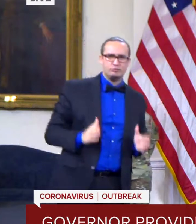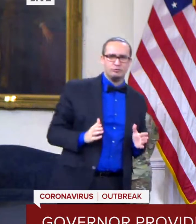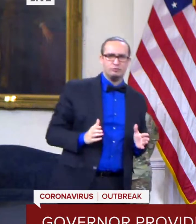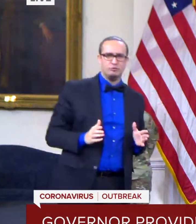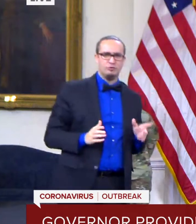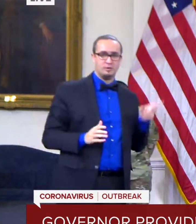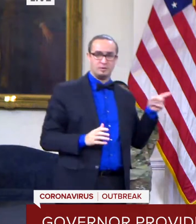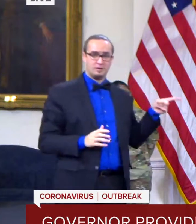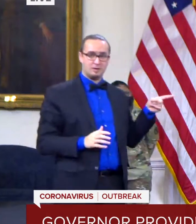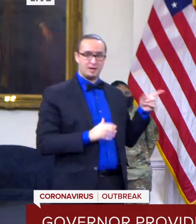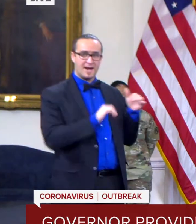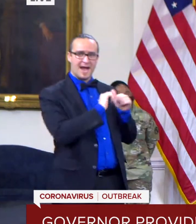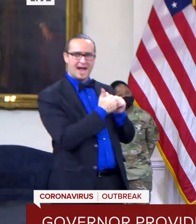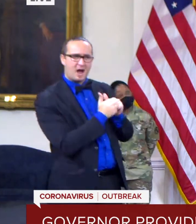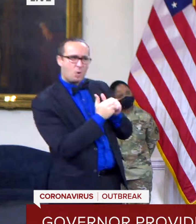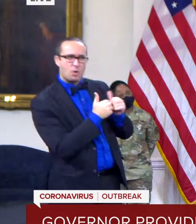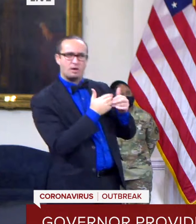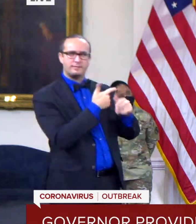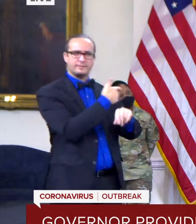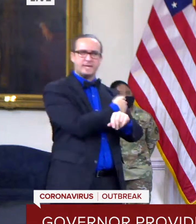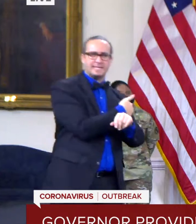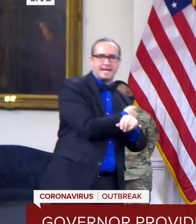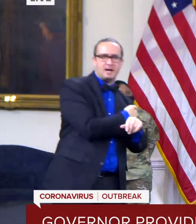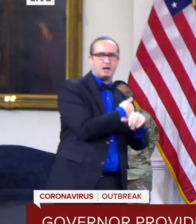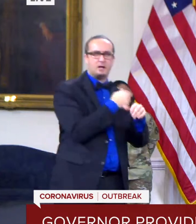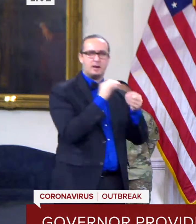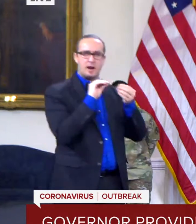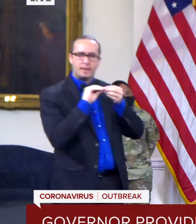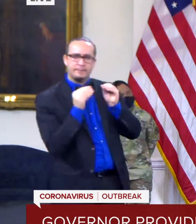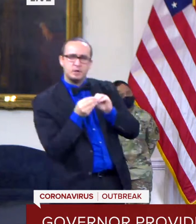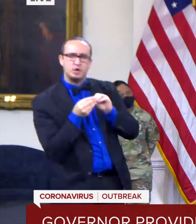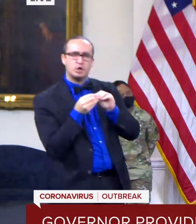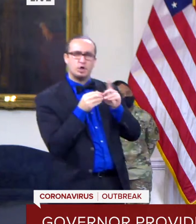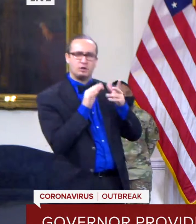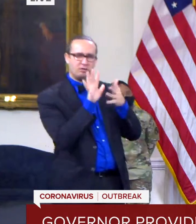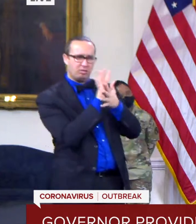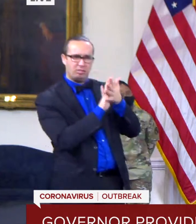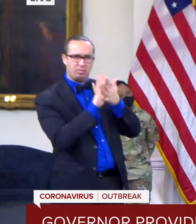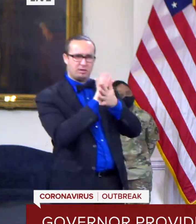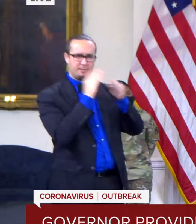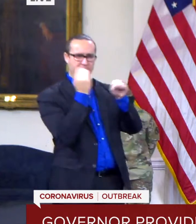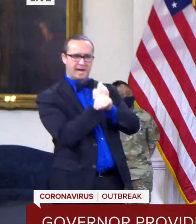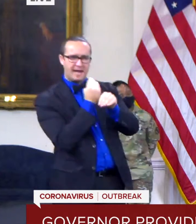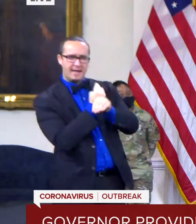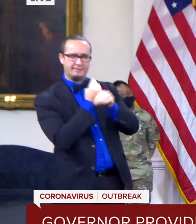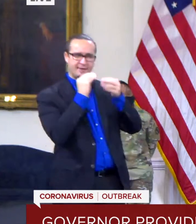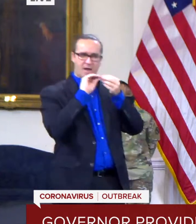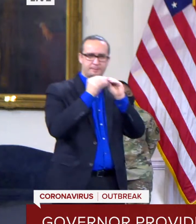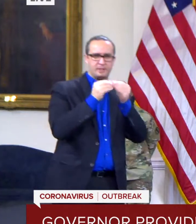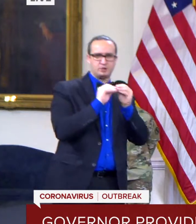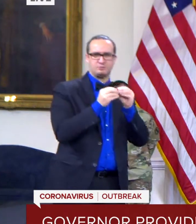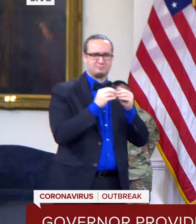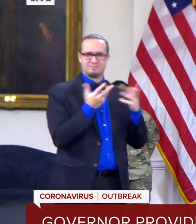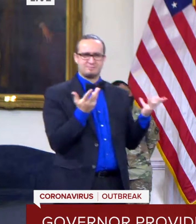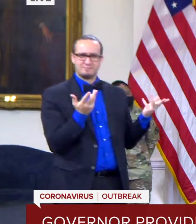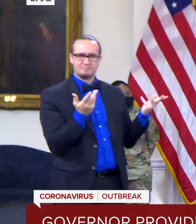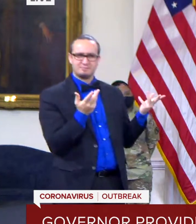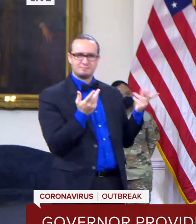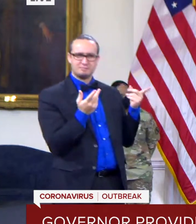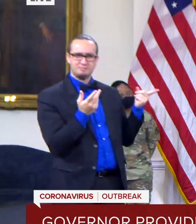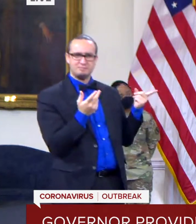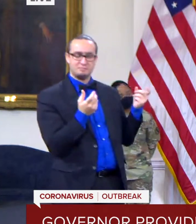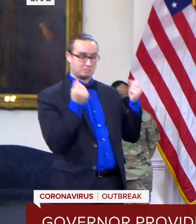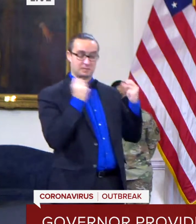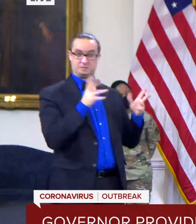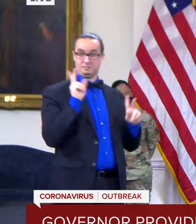numbers are? There seems to be a lot of, for lack of a better phrase, fuzzy math about how these numbers have come up. A lot of people are confused because they think more vaccine is going